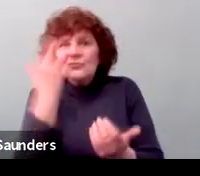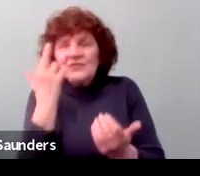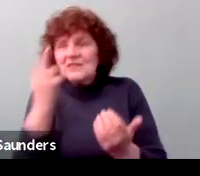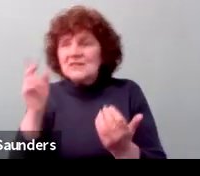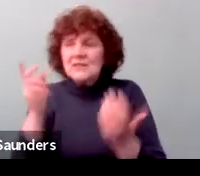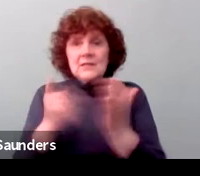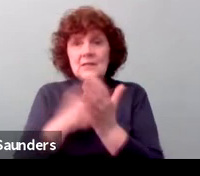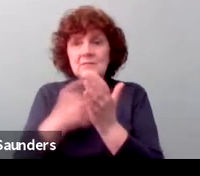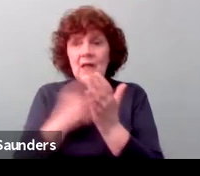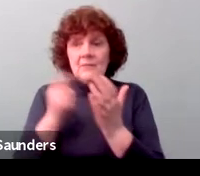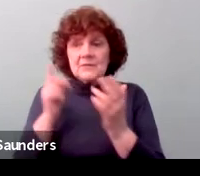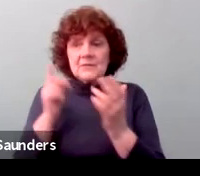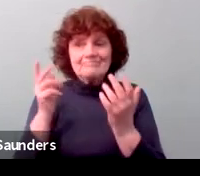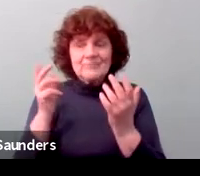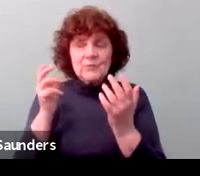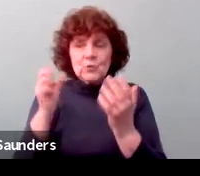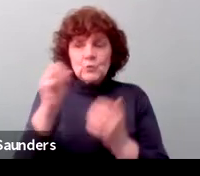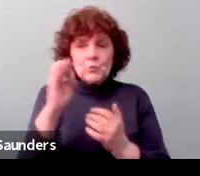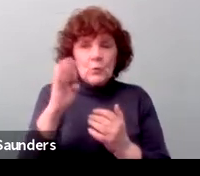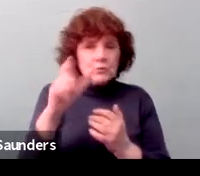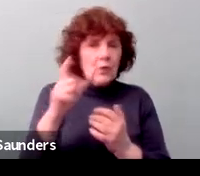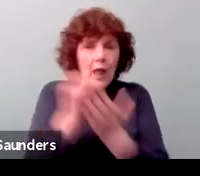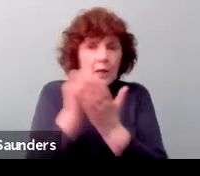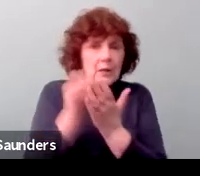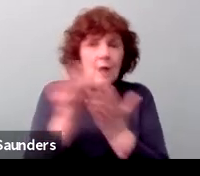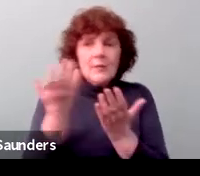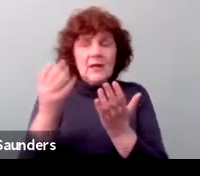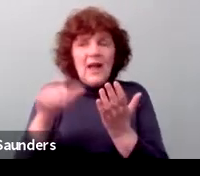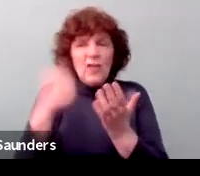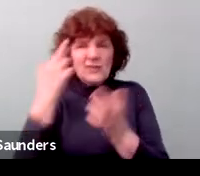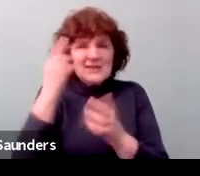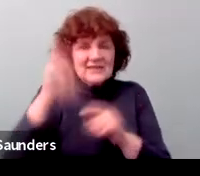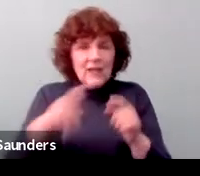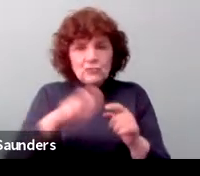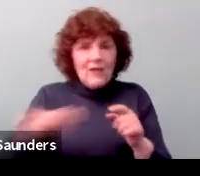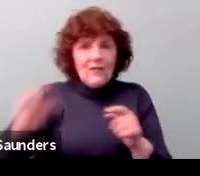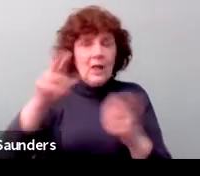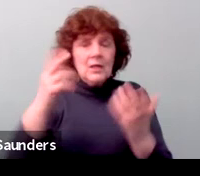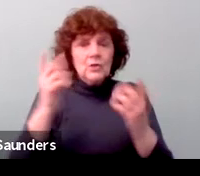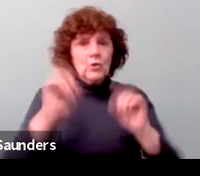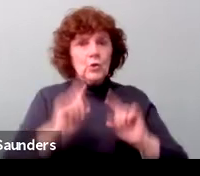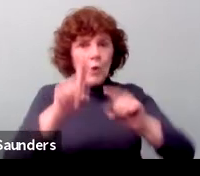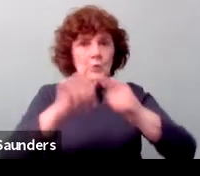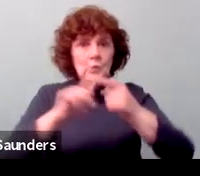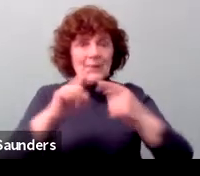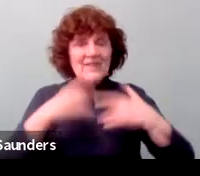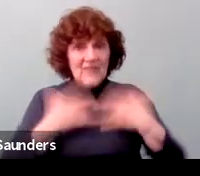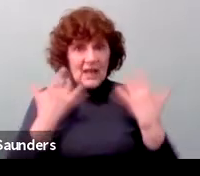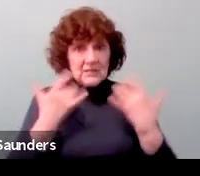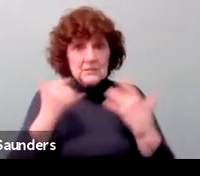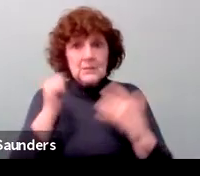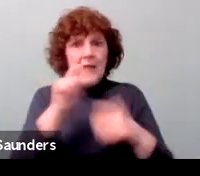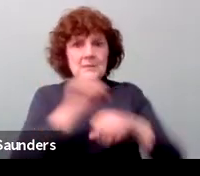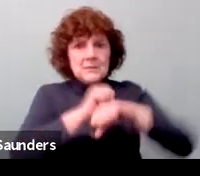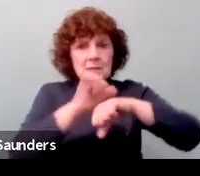sometimes socioeconomic, sometimes otherwise, can't get around, simply getting to events at a synagogue